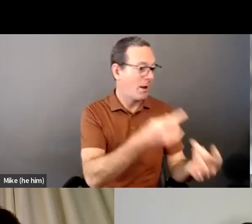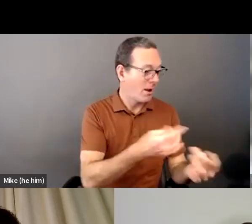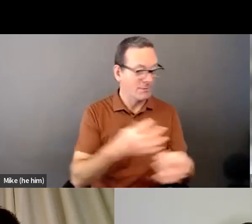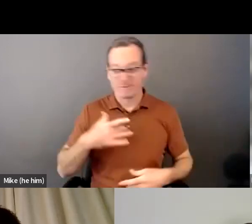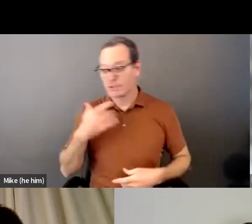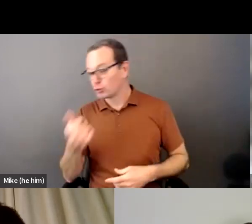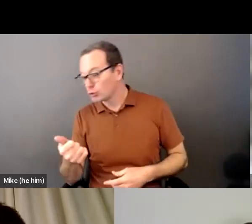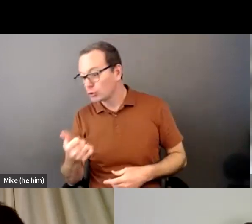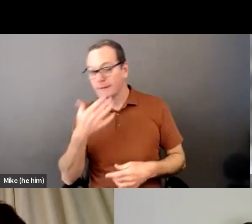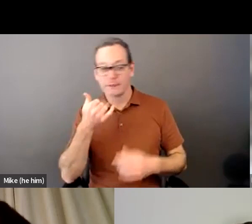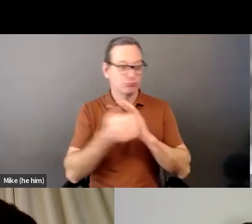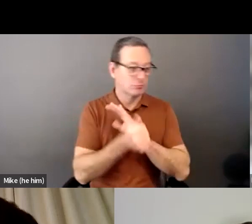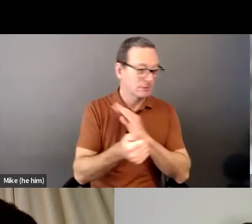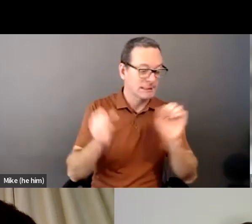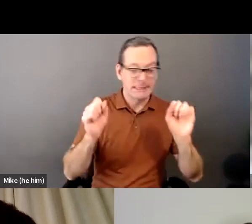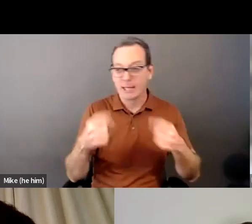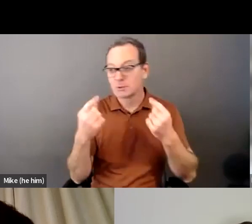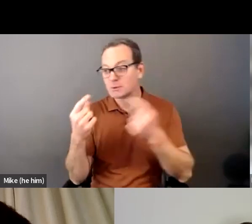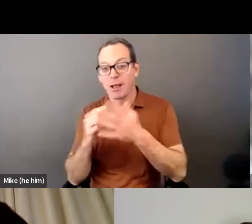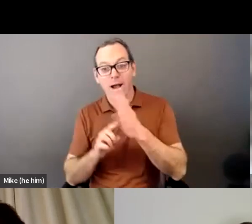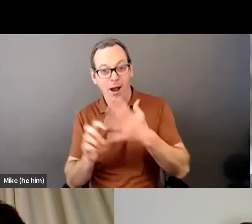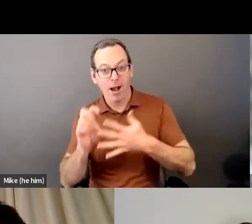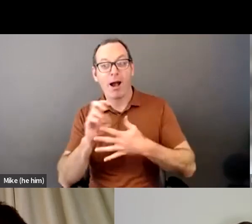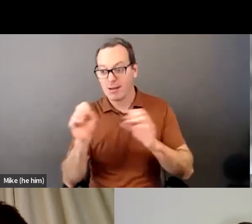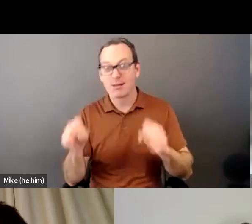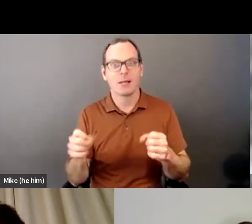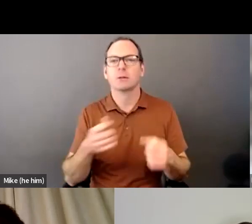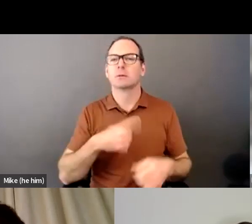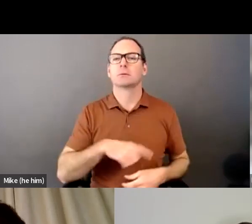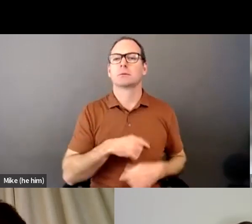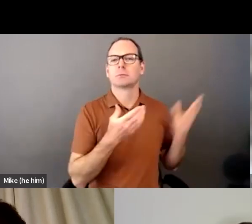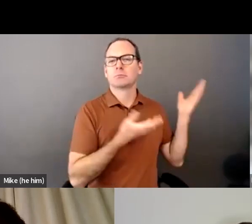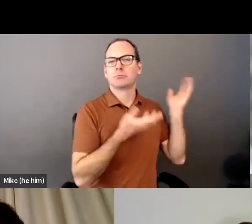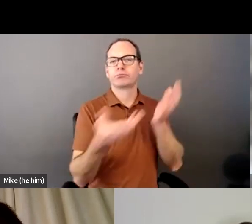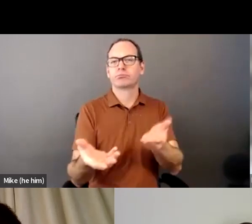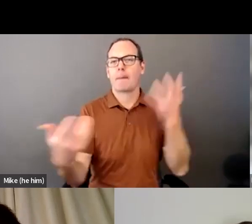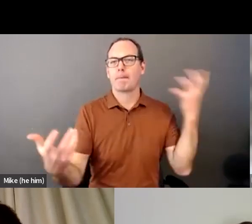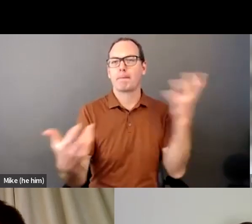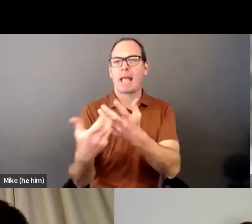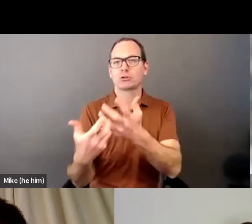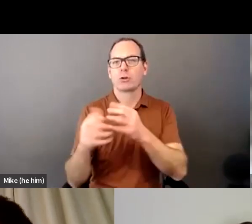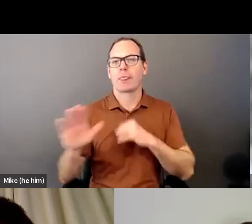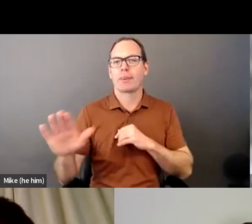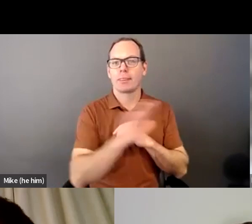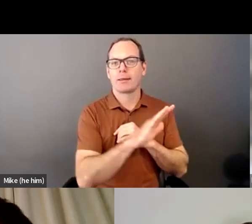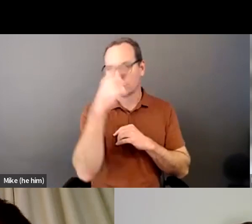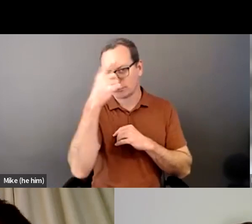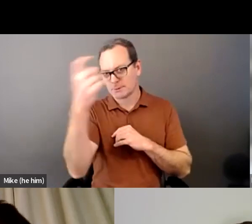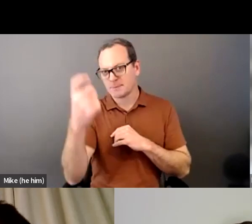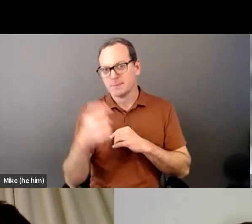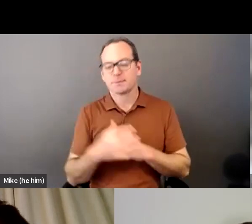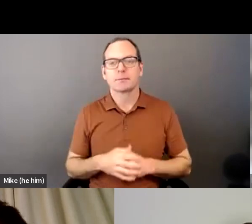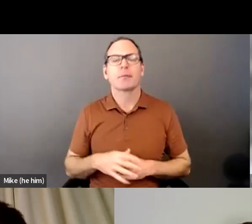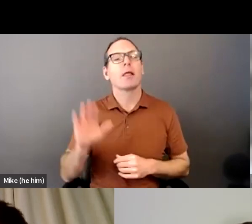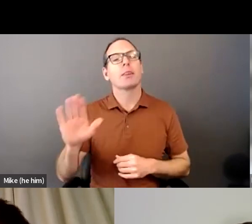that they are competent at doing or that they would like to learn, and matching that with their employment experiences.